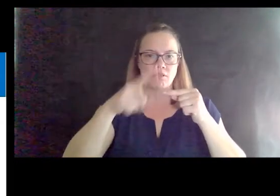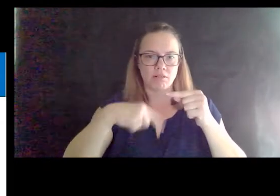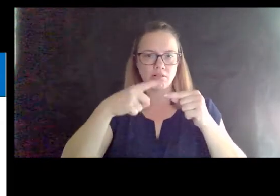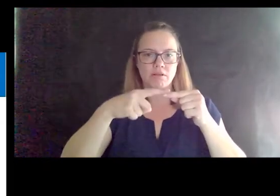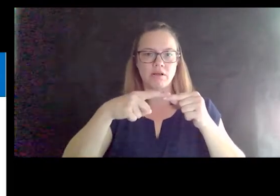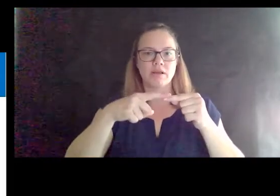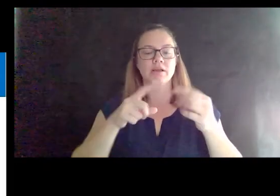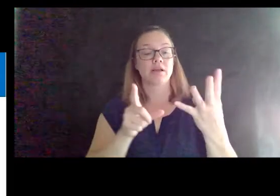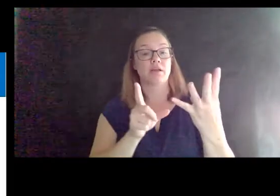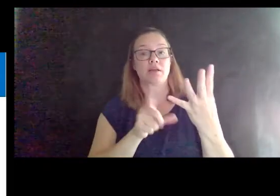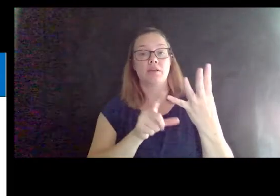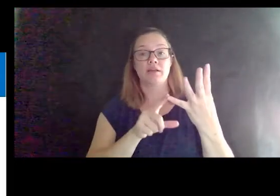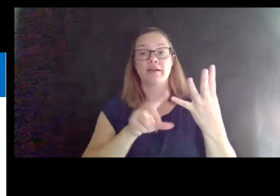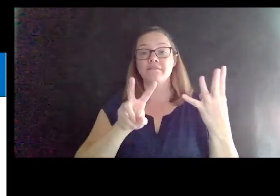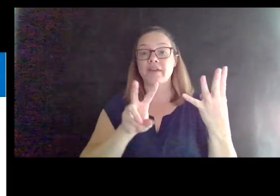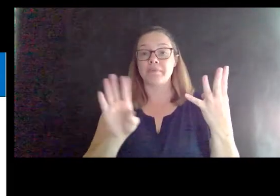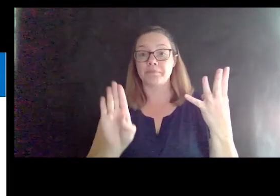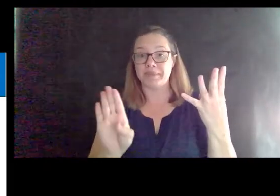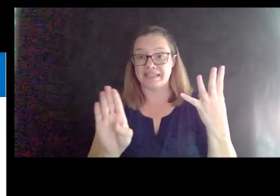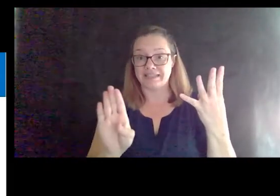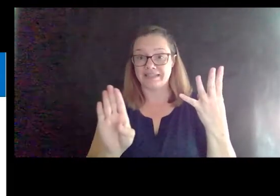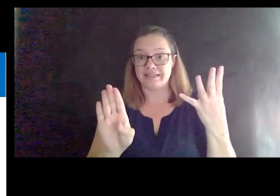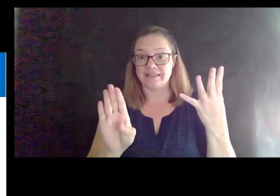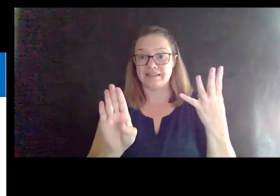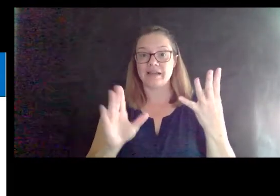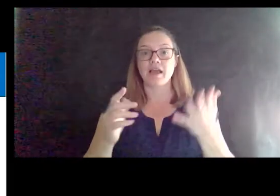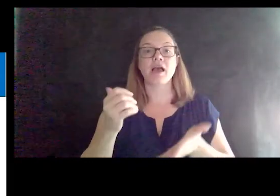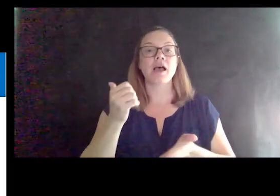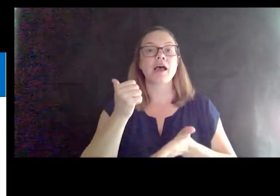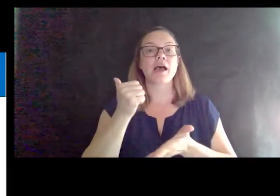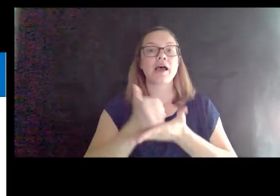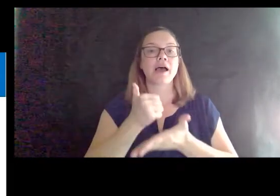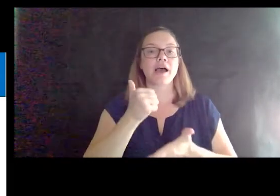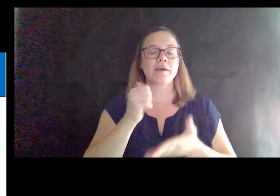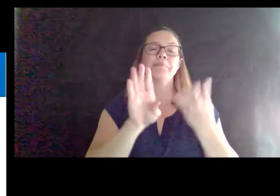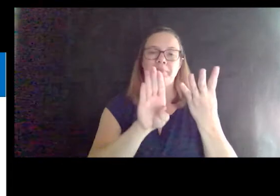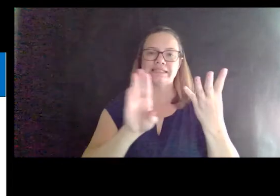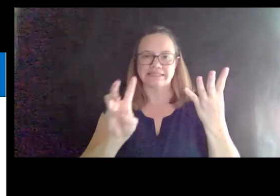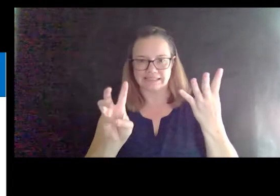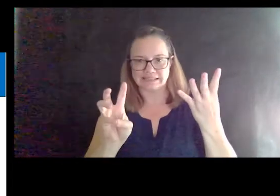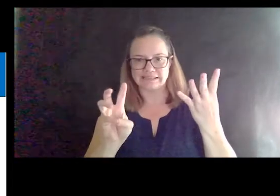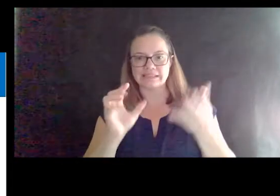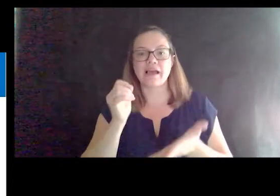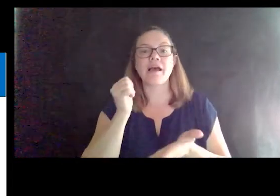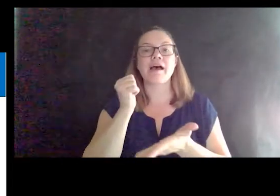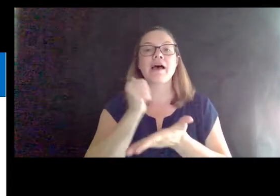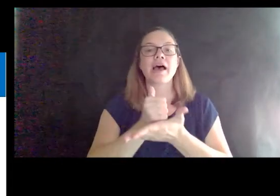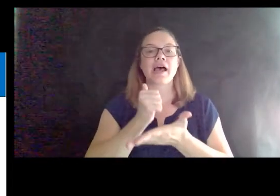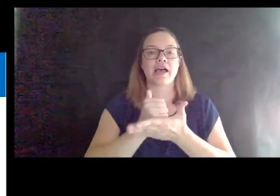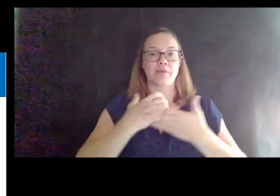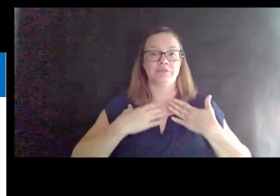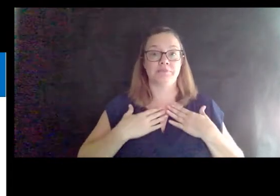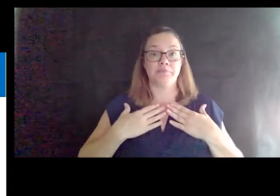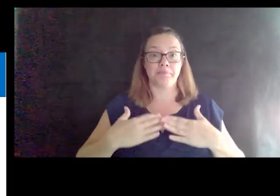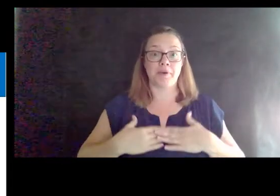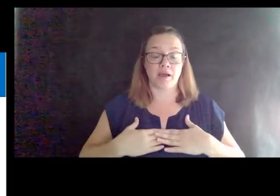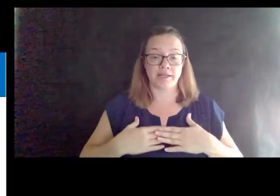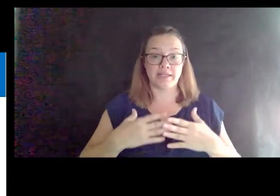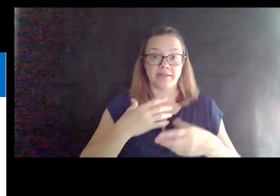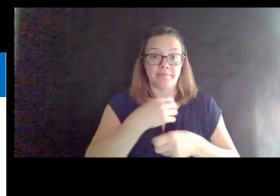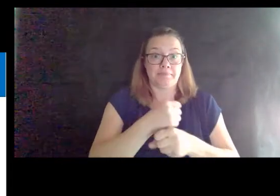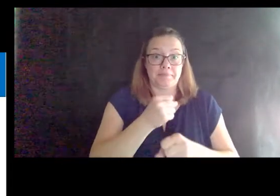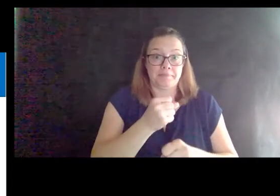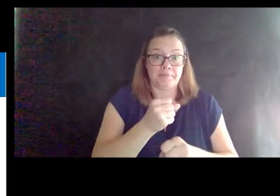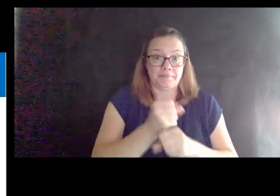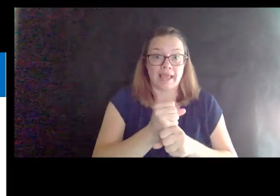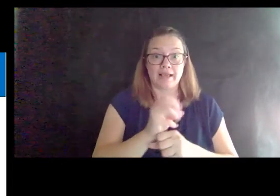into melatonin. The deficiency in B6 is also linked to symptoms of depression